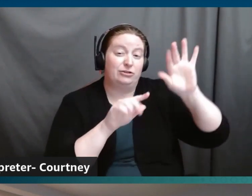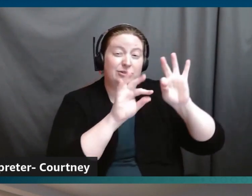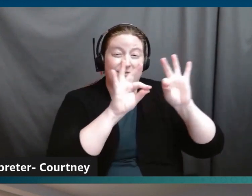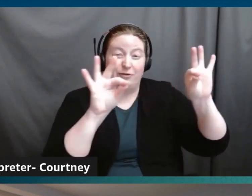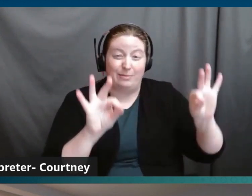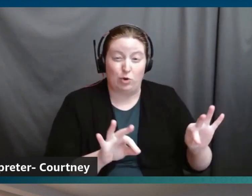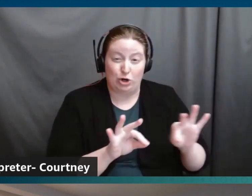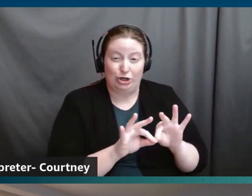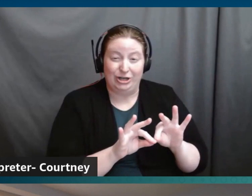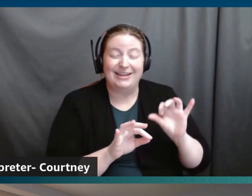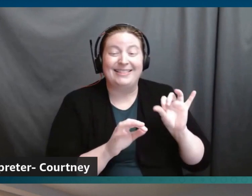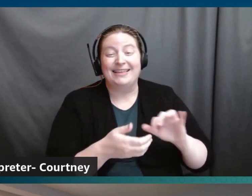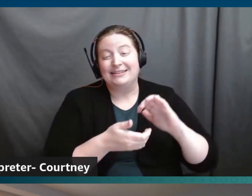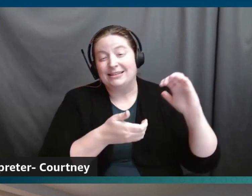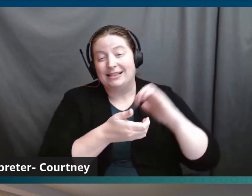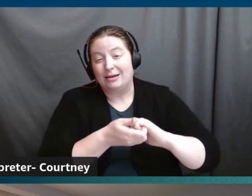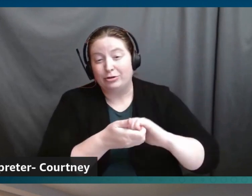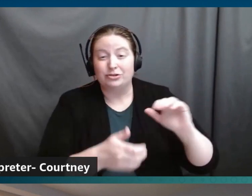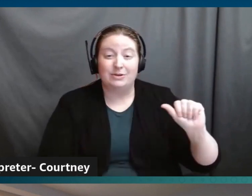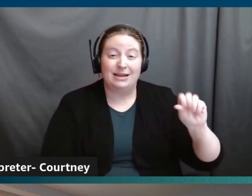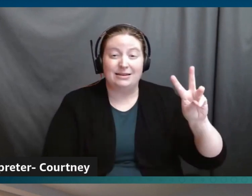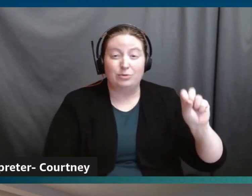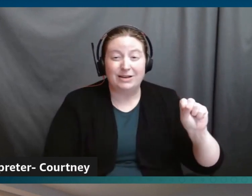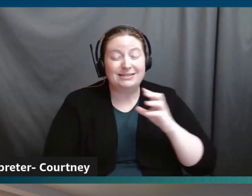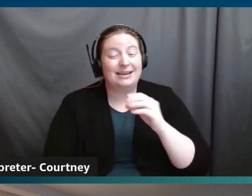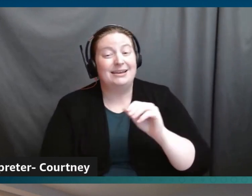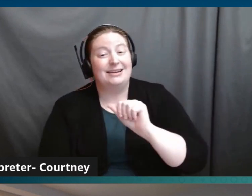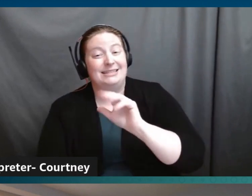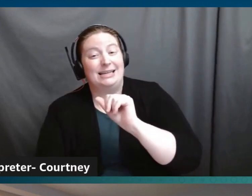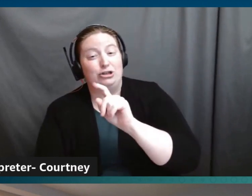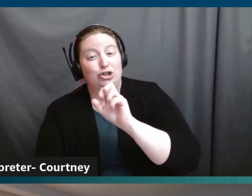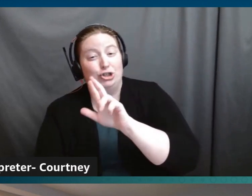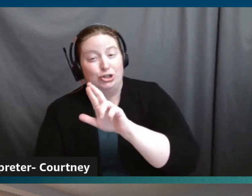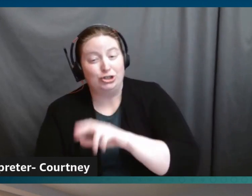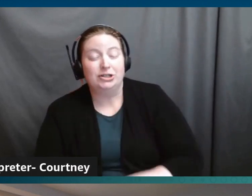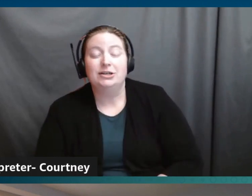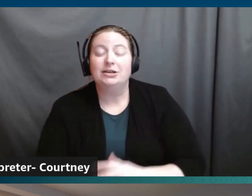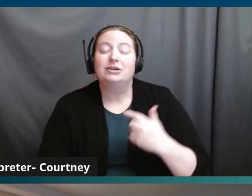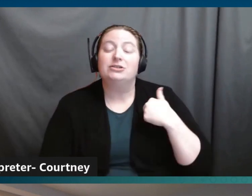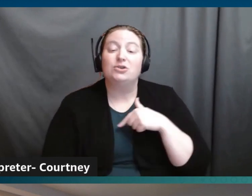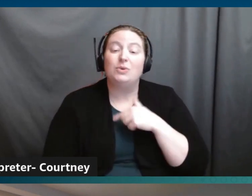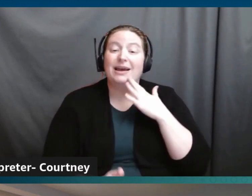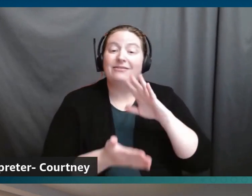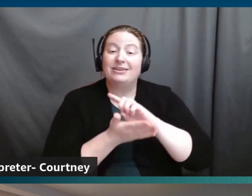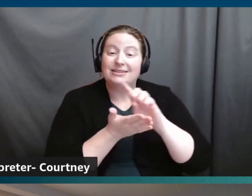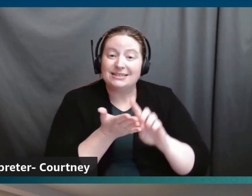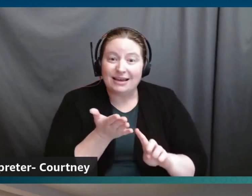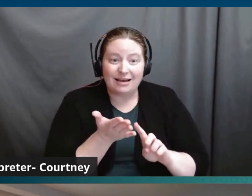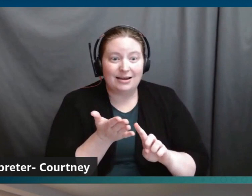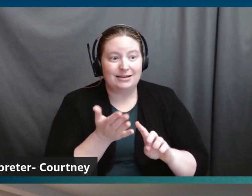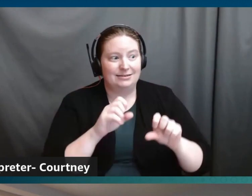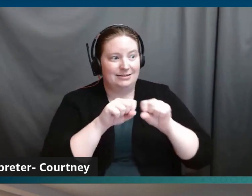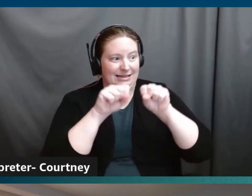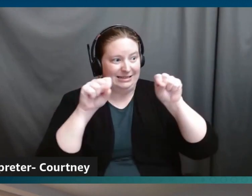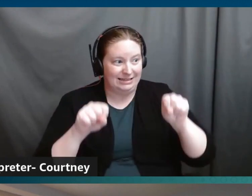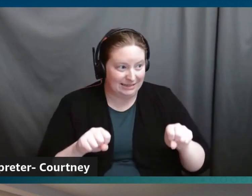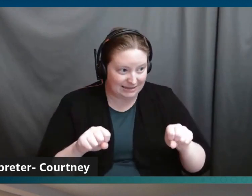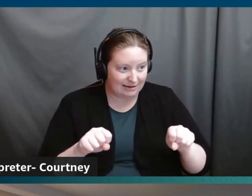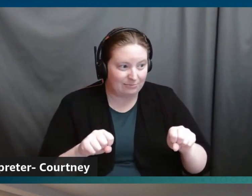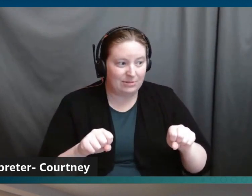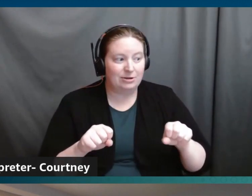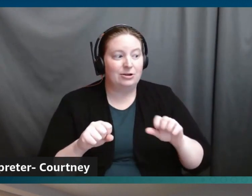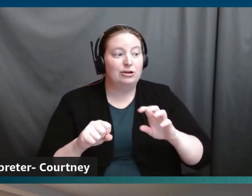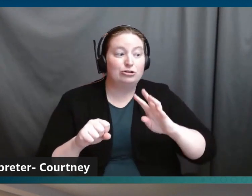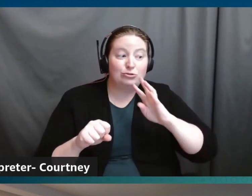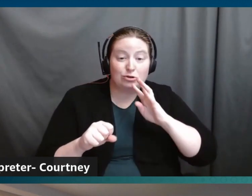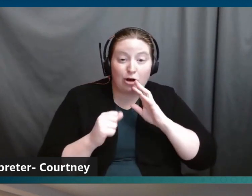collaboration between AWS and Accenture. So we have designed a whole system to talk to